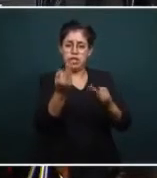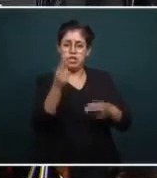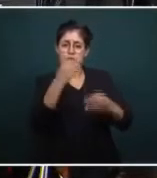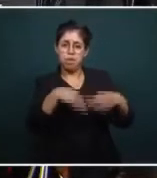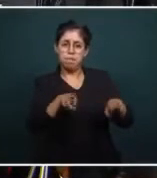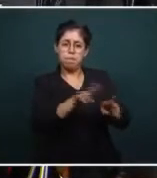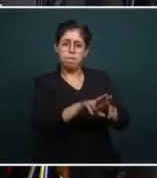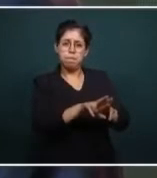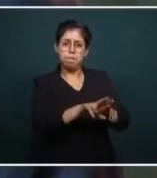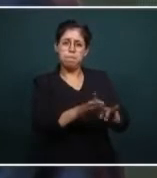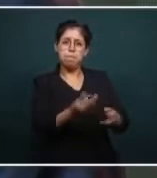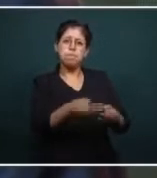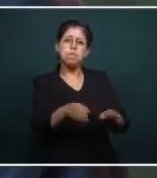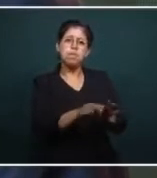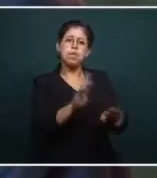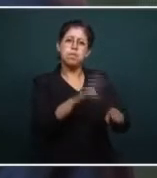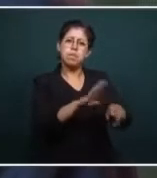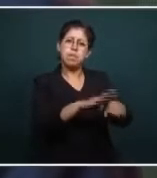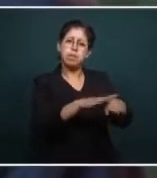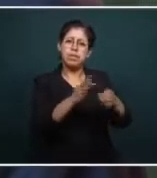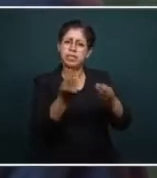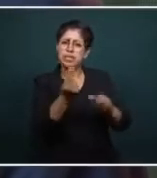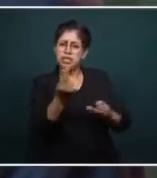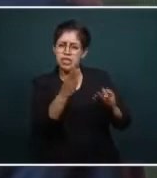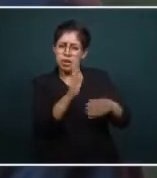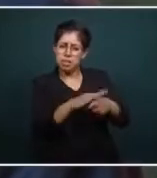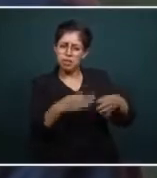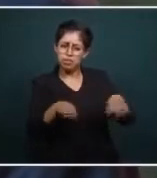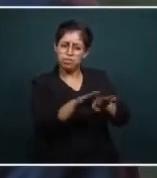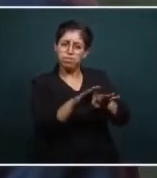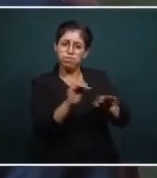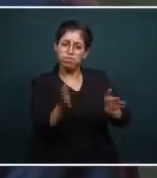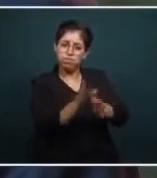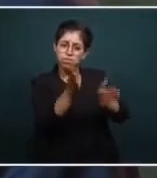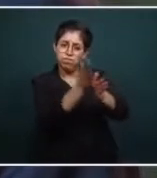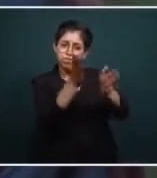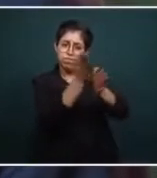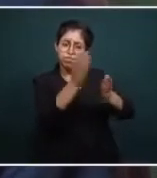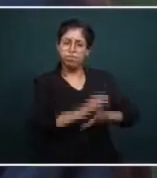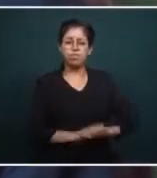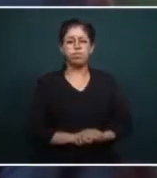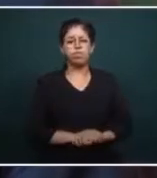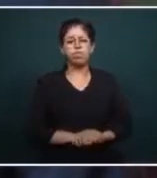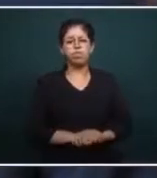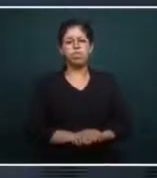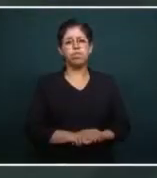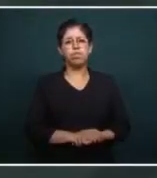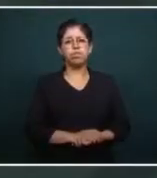budget ver well. And you will see Obras que this works. no van a poder